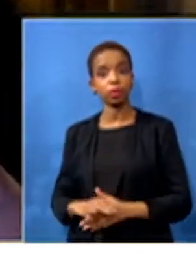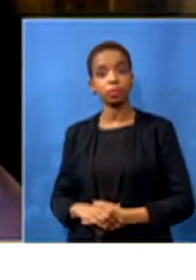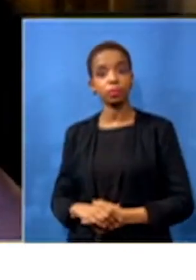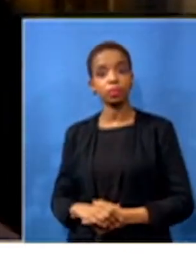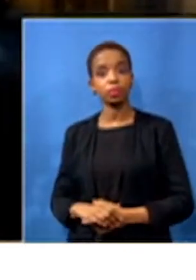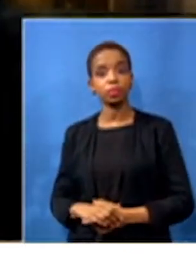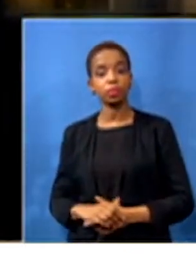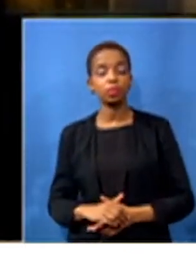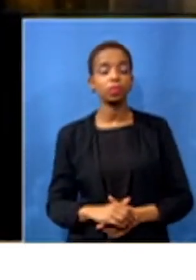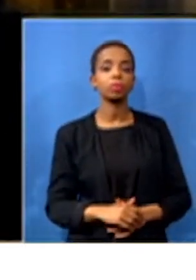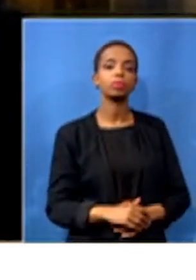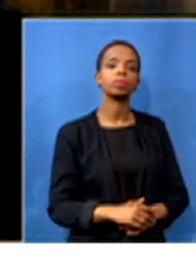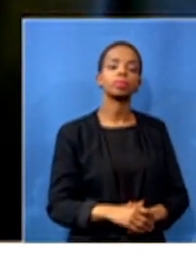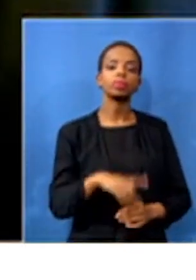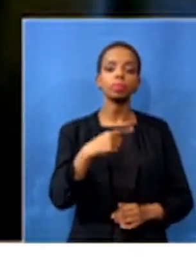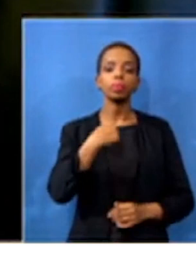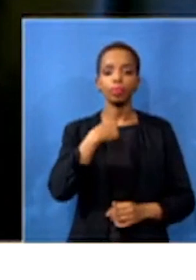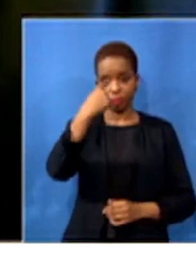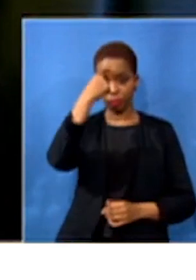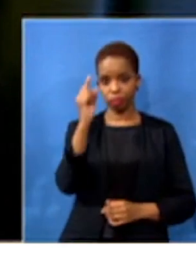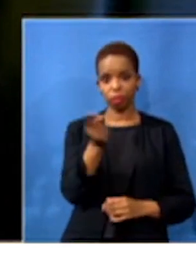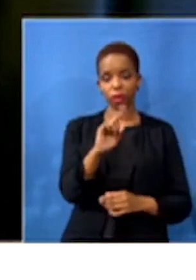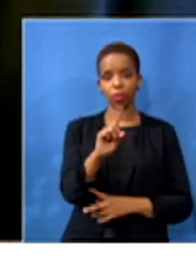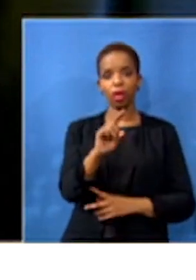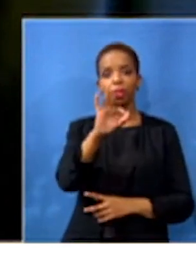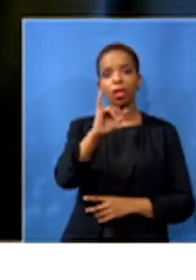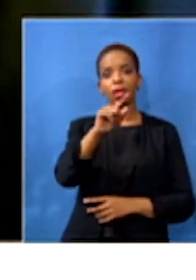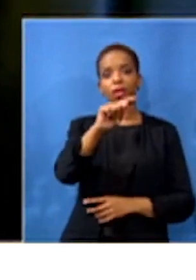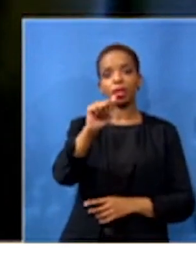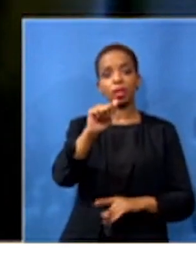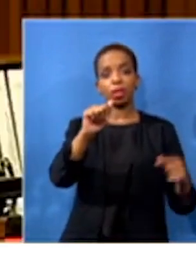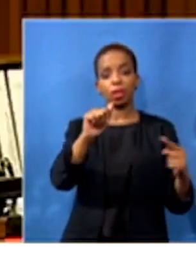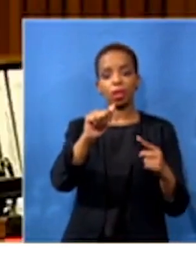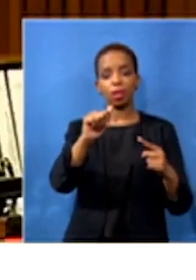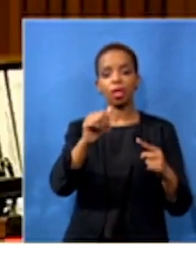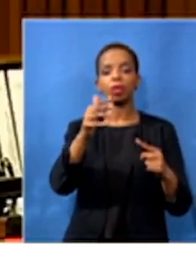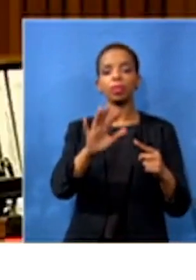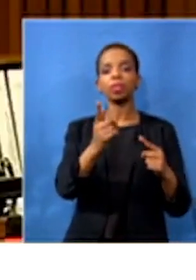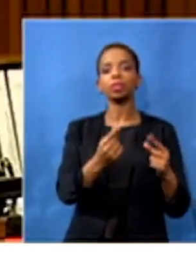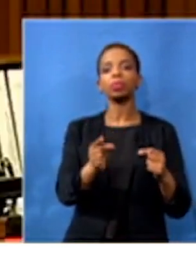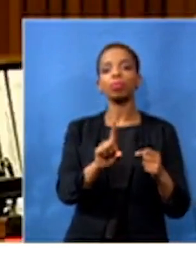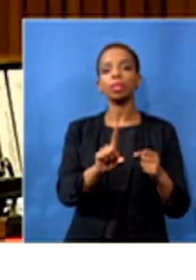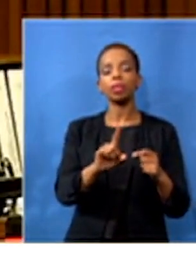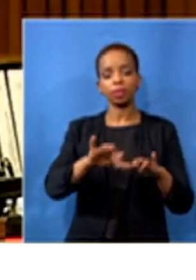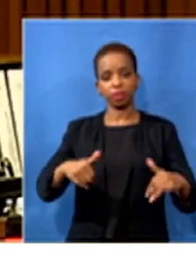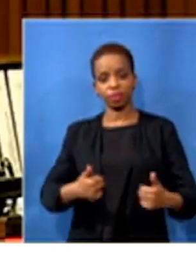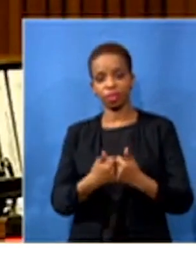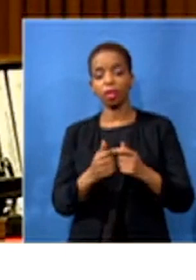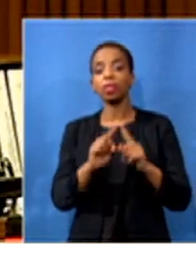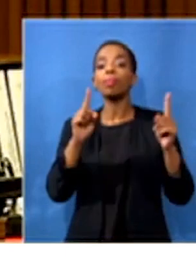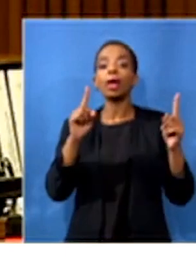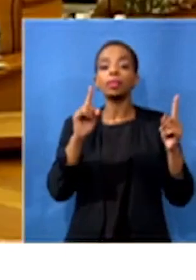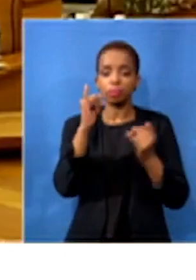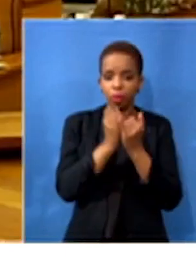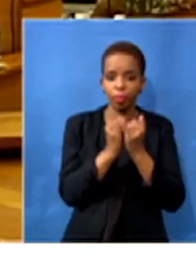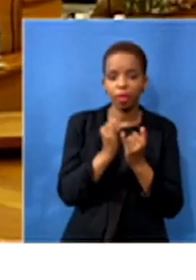Look, I think the FETA has mounted a very compelling challenge. It is startling to my